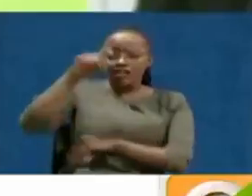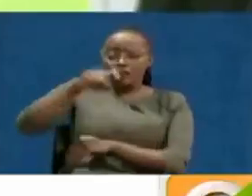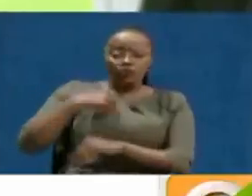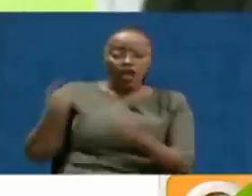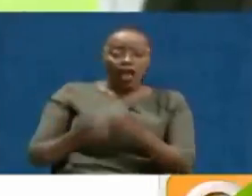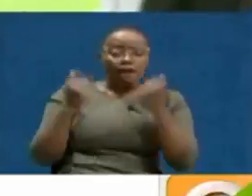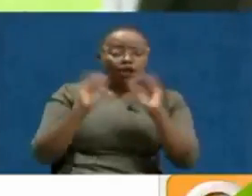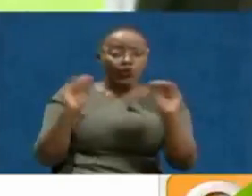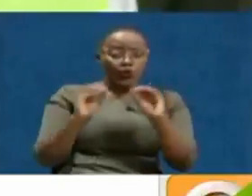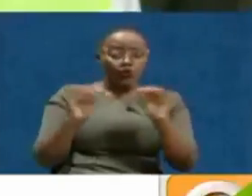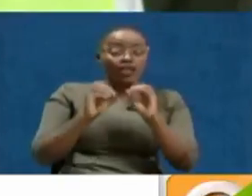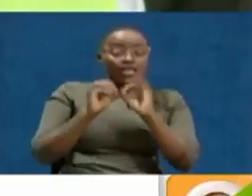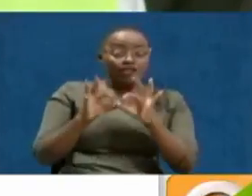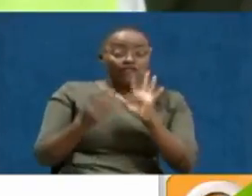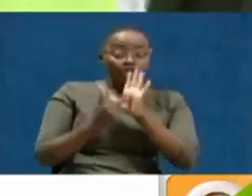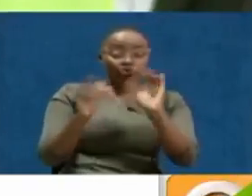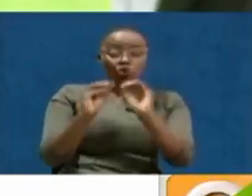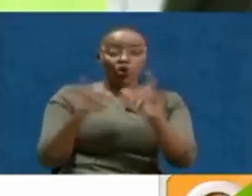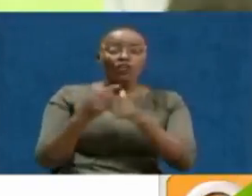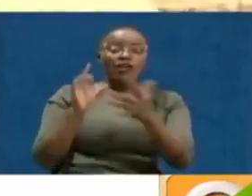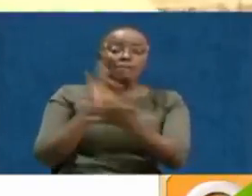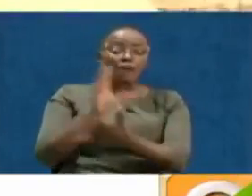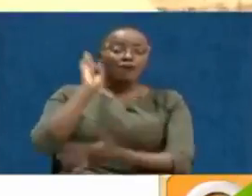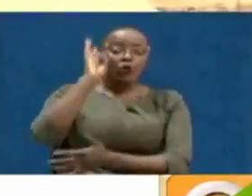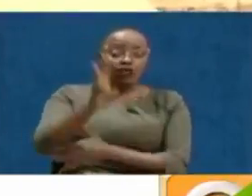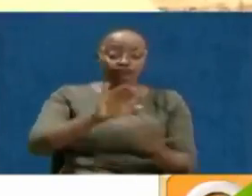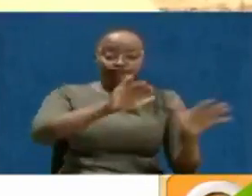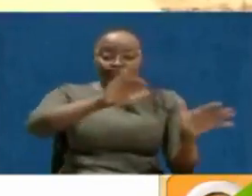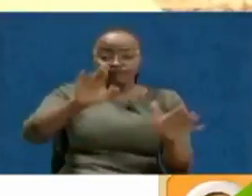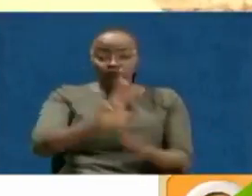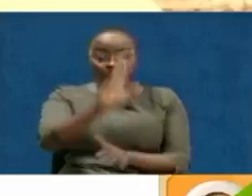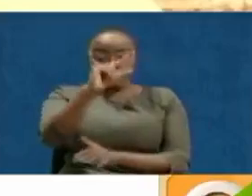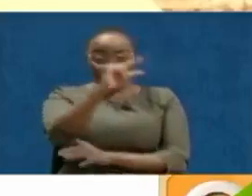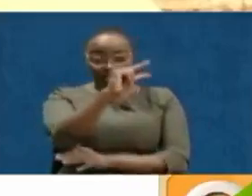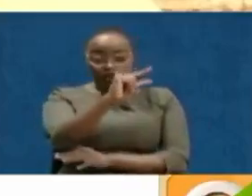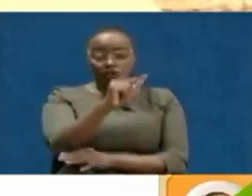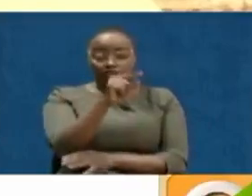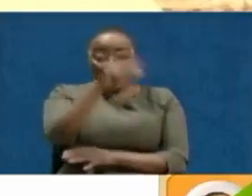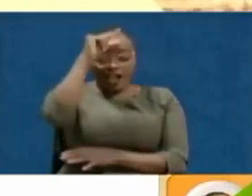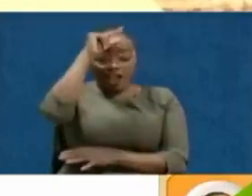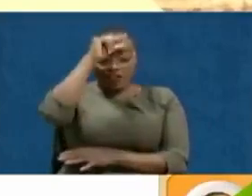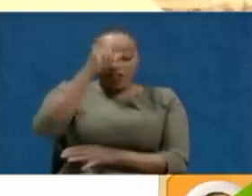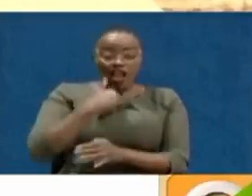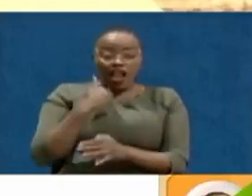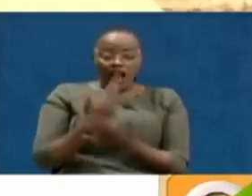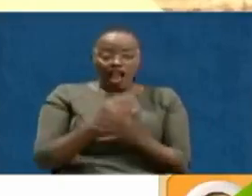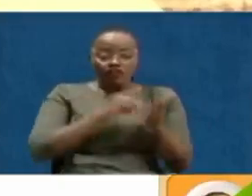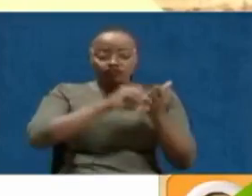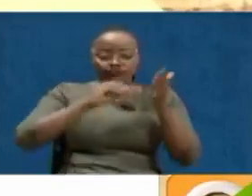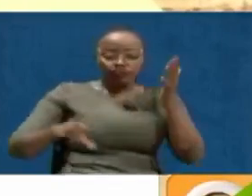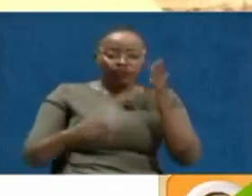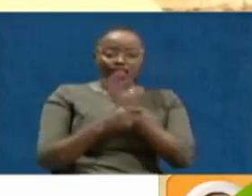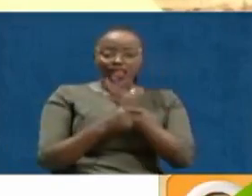be taken against them, failure to which they'll be sacked. In Uasin Gishu County, the administration has not only struck the names of